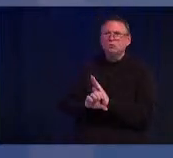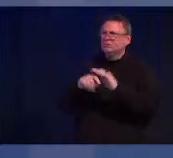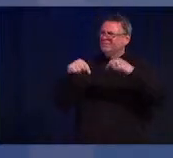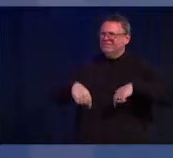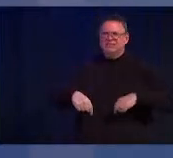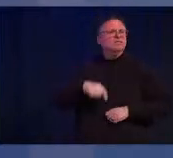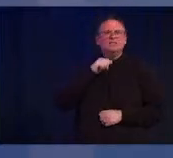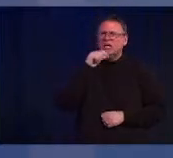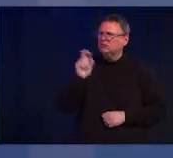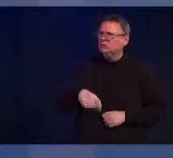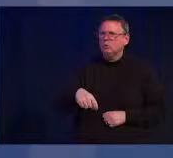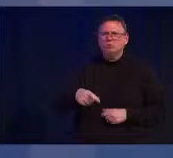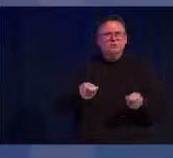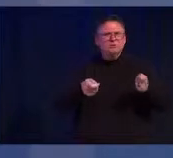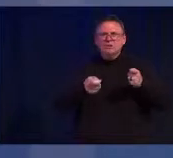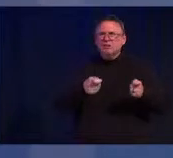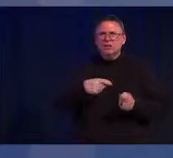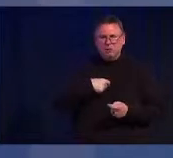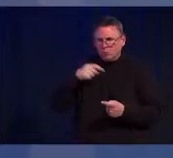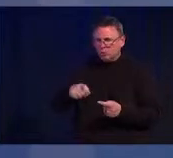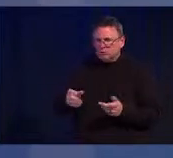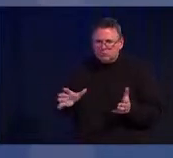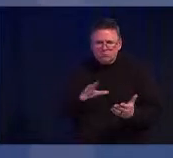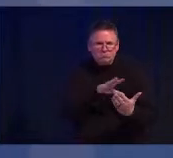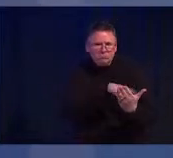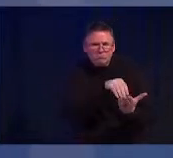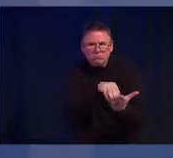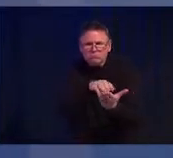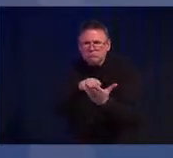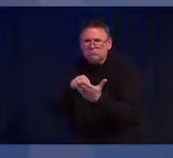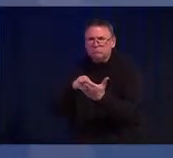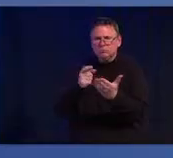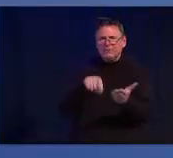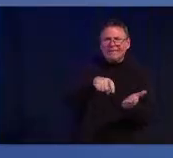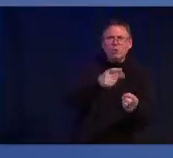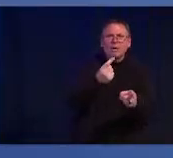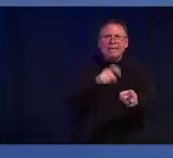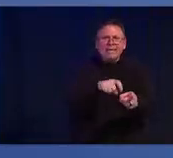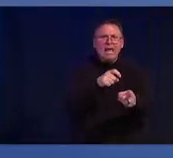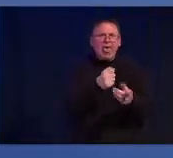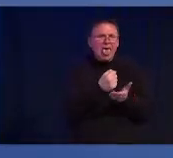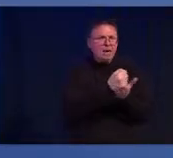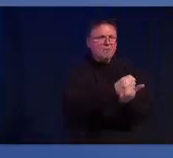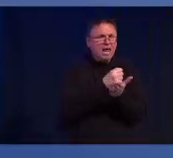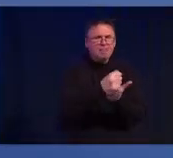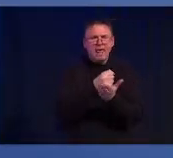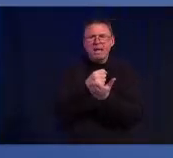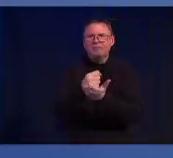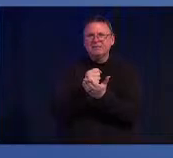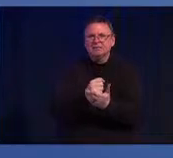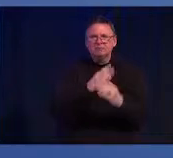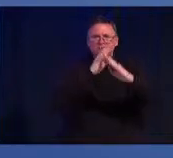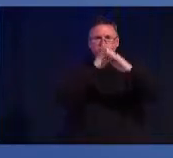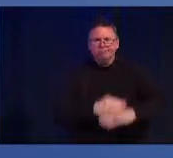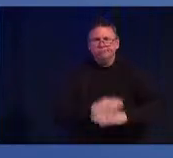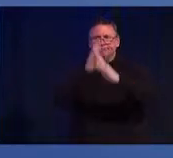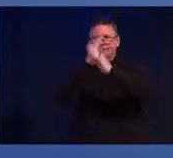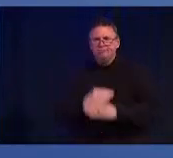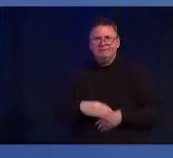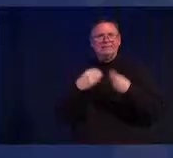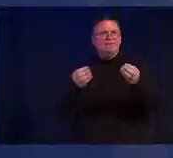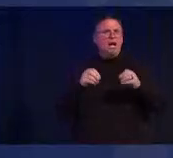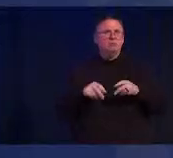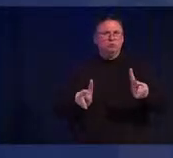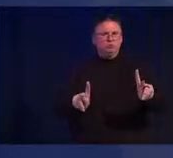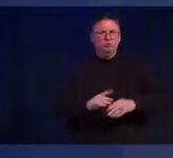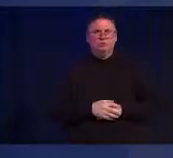is learn from you and help you remove those roadblocks. Thank you. Ms. McCormick. This